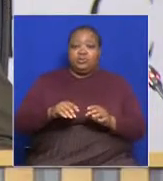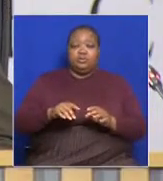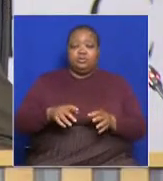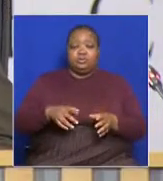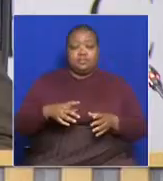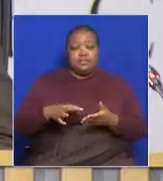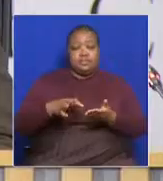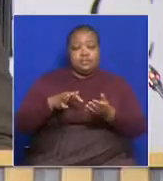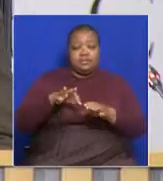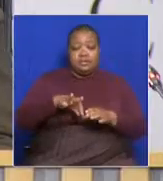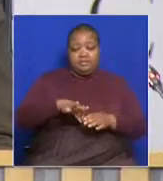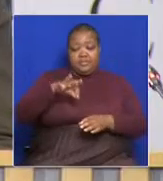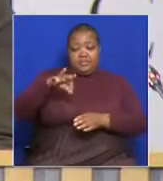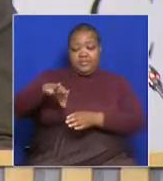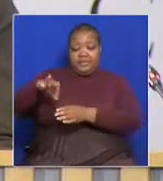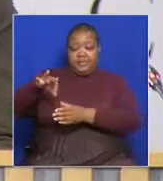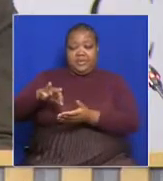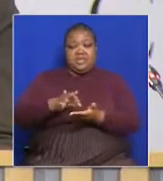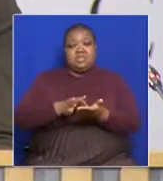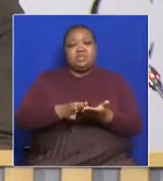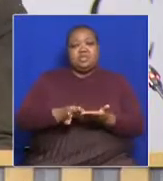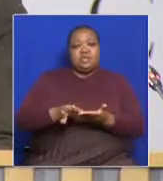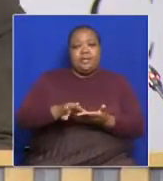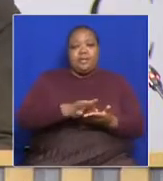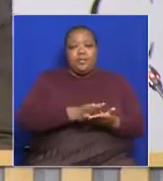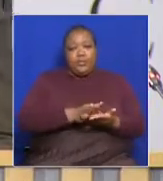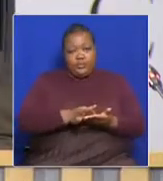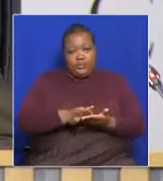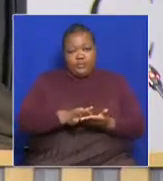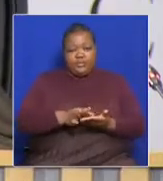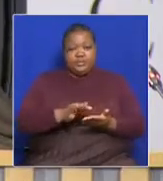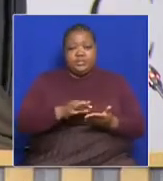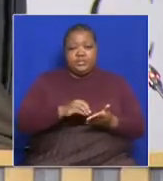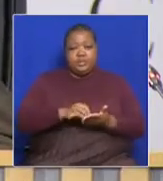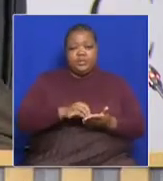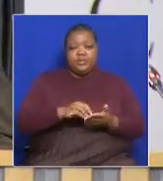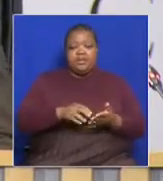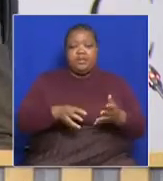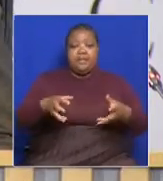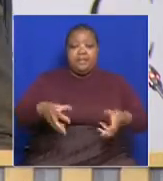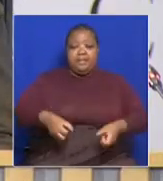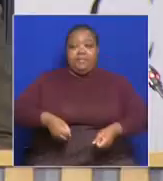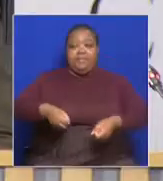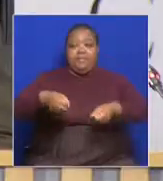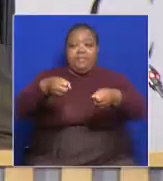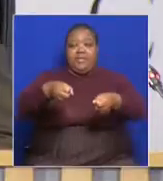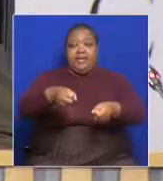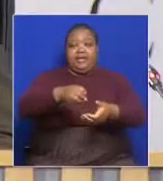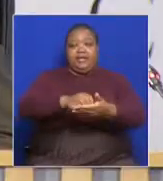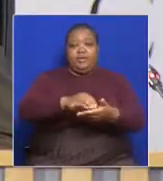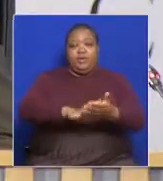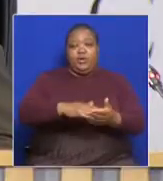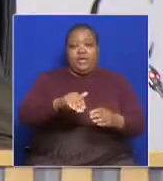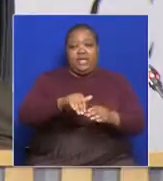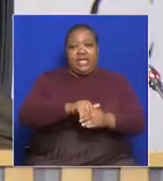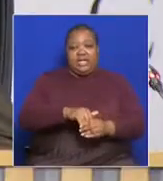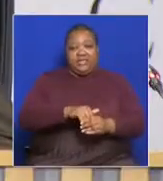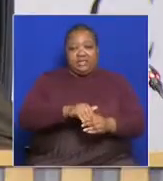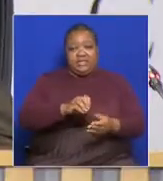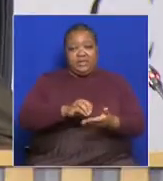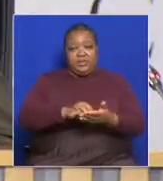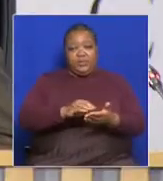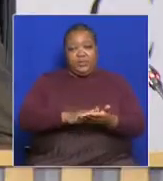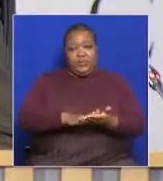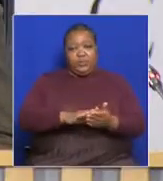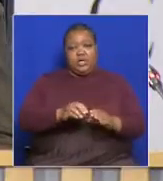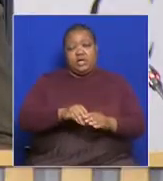said, retrieved those samples, meaning book those bags in, book those bags out. And as Colonel Kuzwayo had